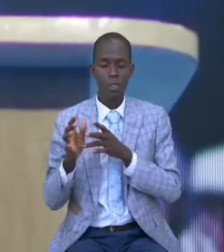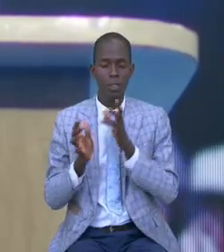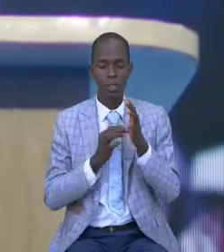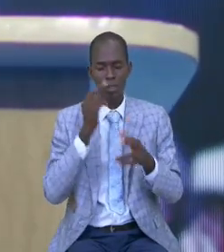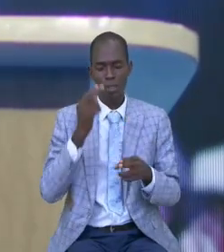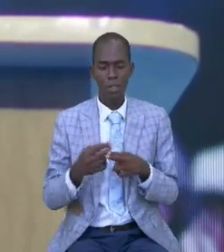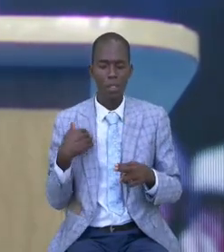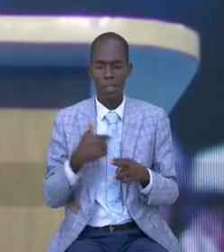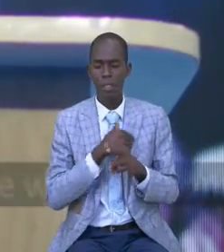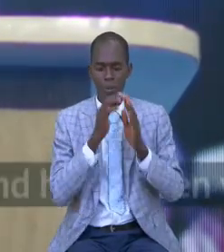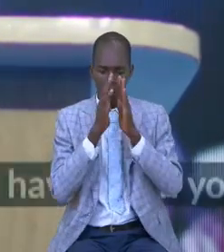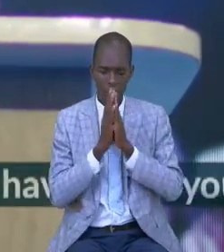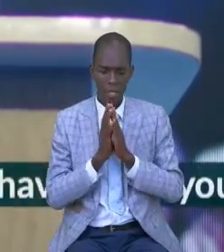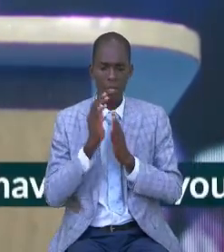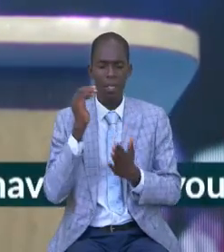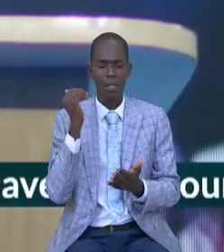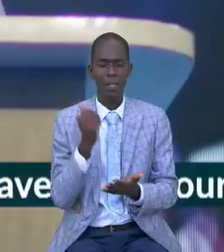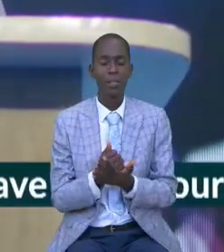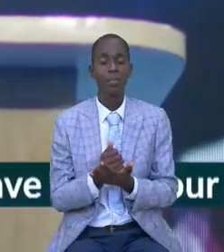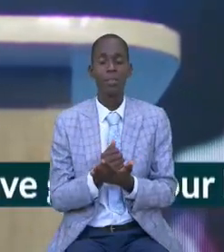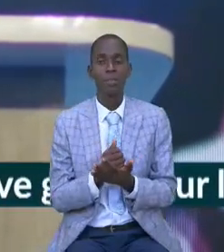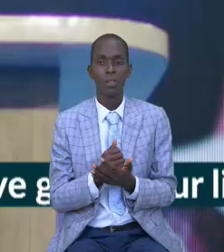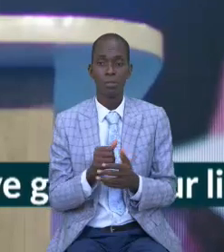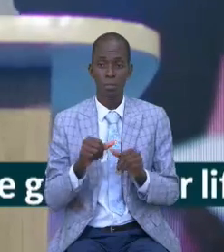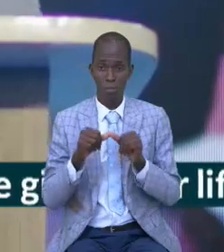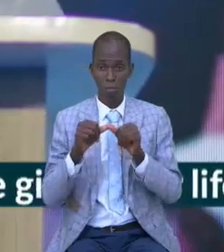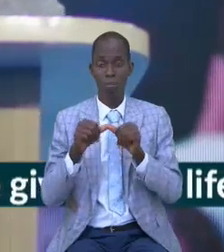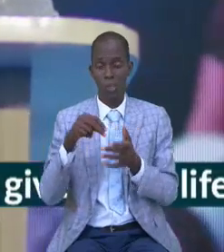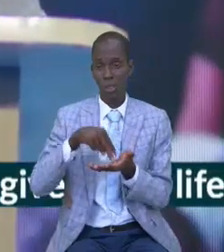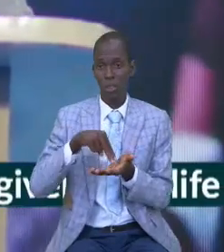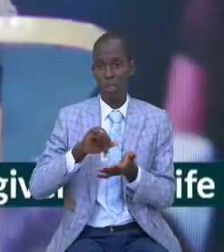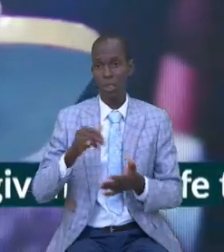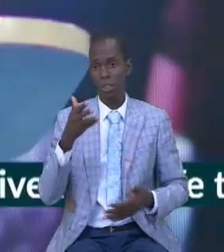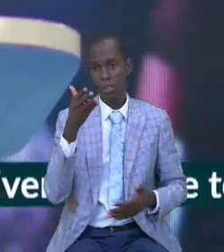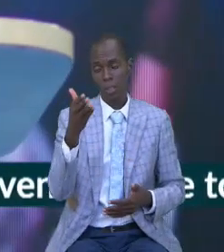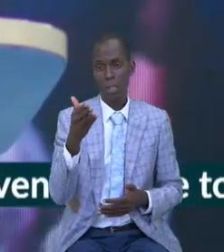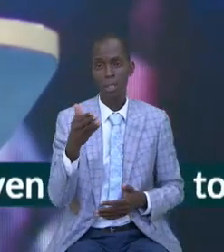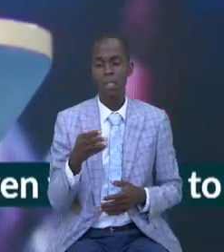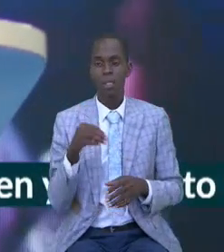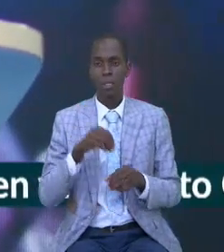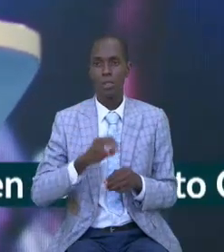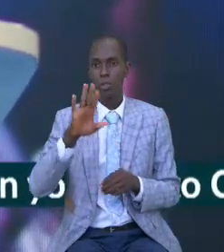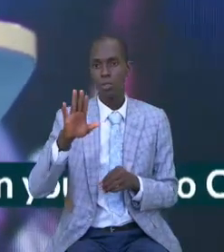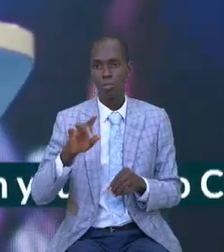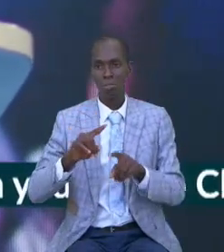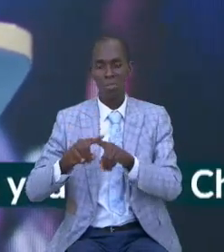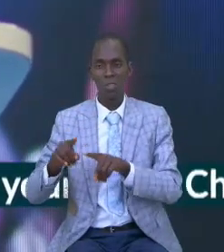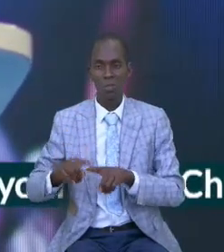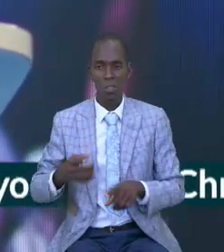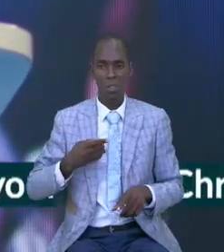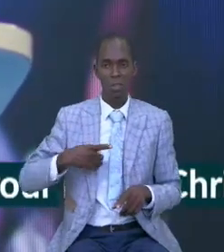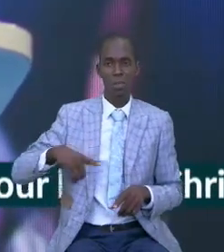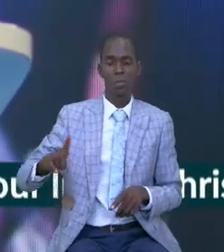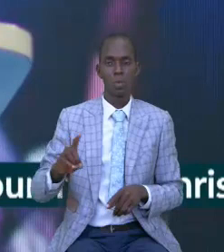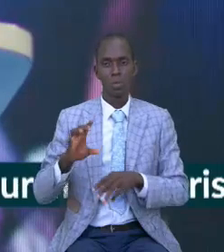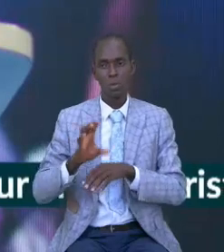we pray. Amen. Keep on standing. Our counselors are there, and they'll give you a